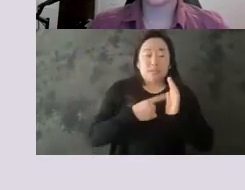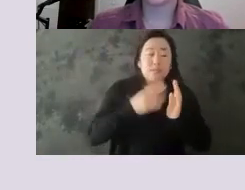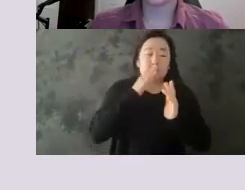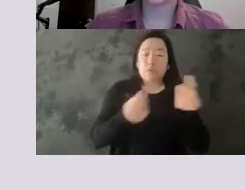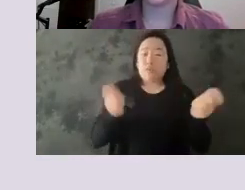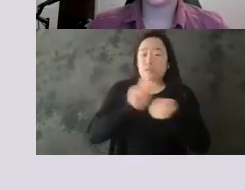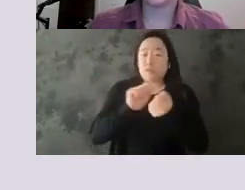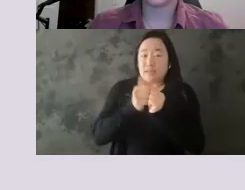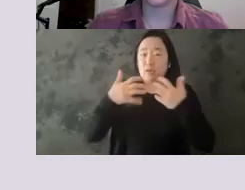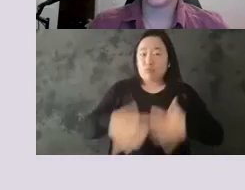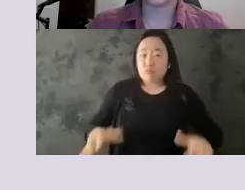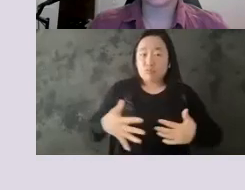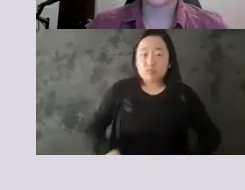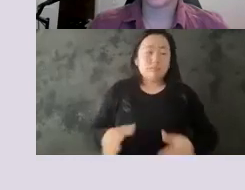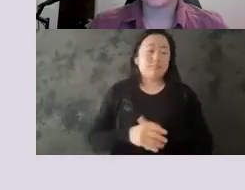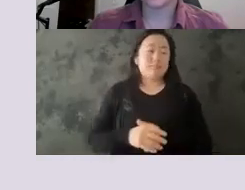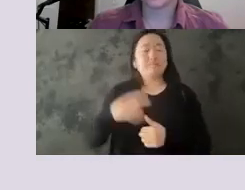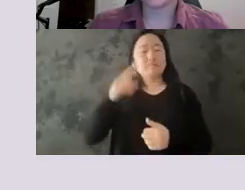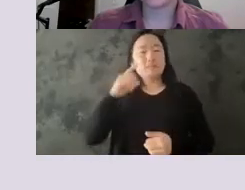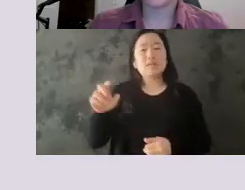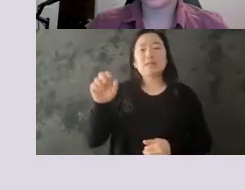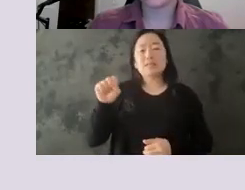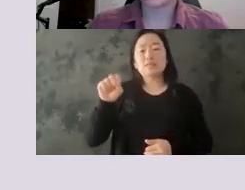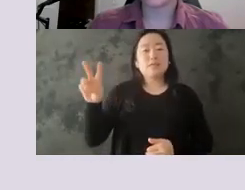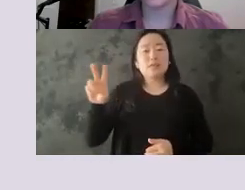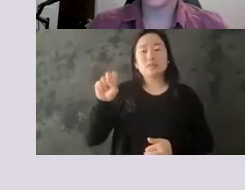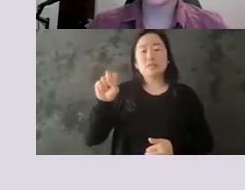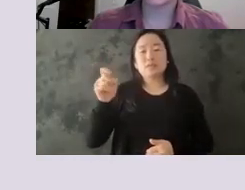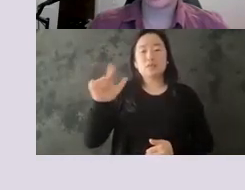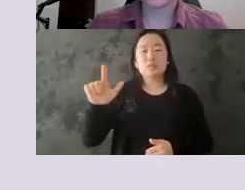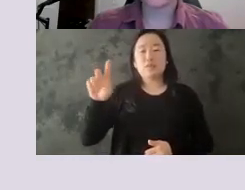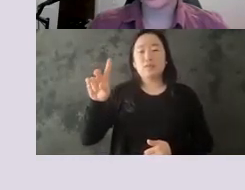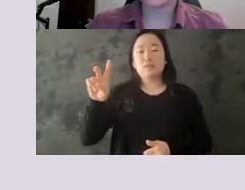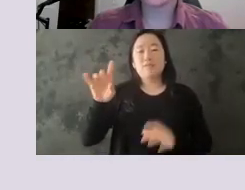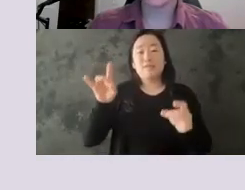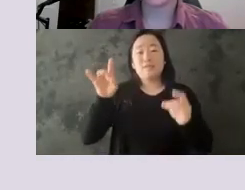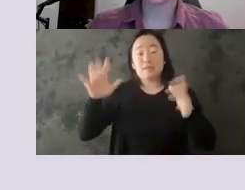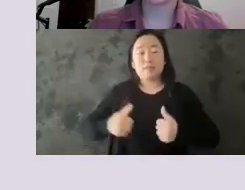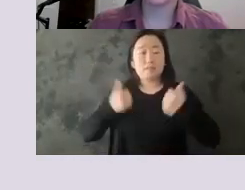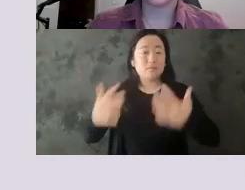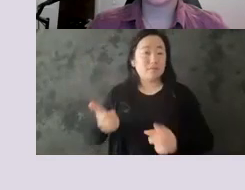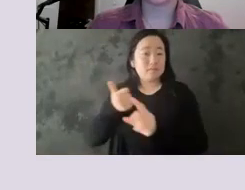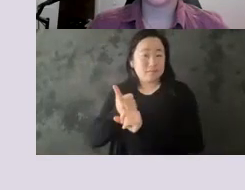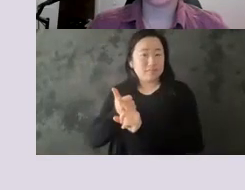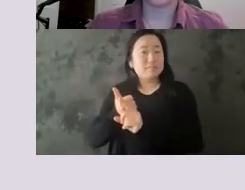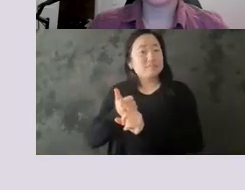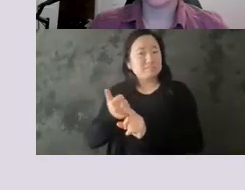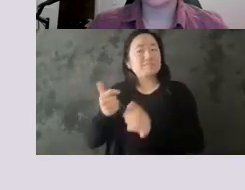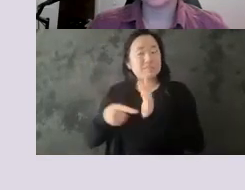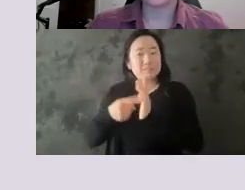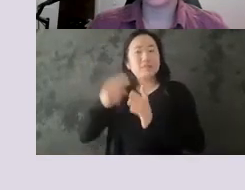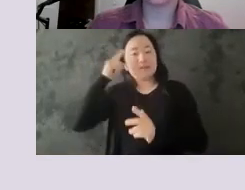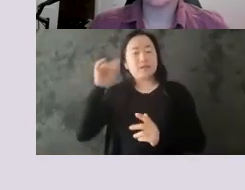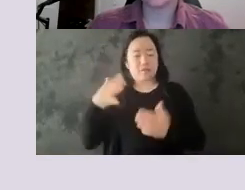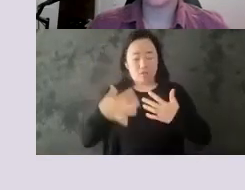violence survivors who have this idea that maybe if I just change my clothing, that other people won't